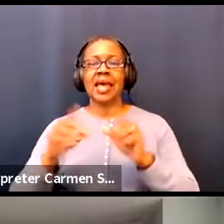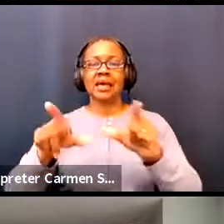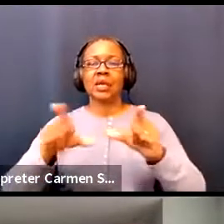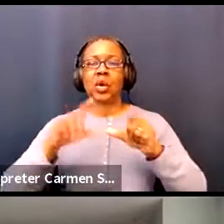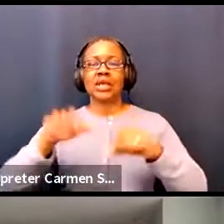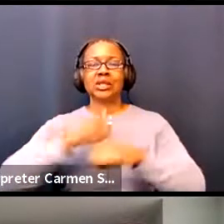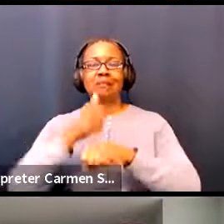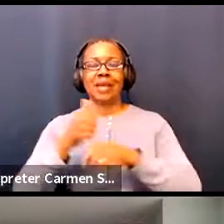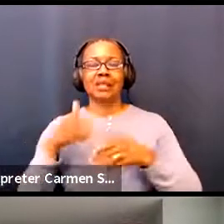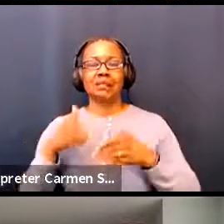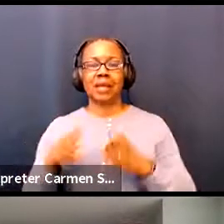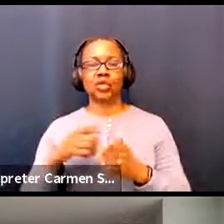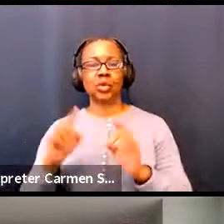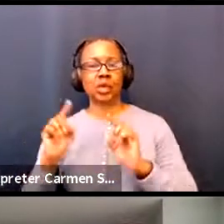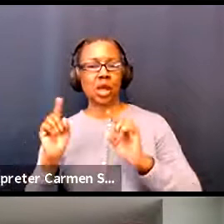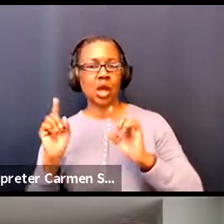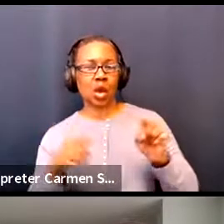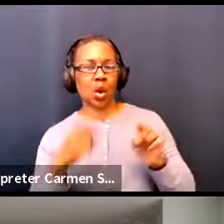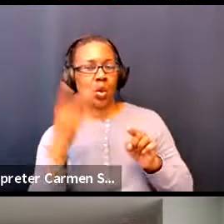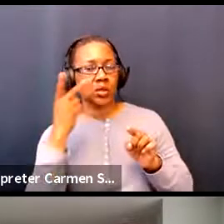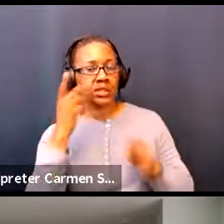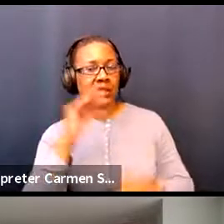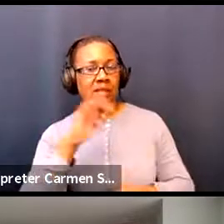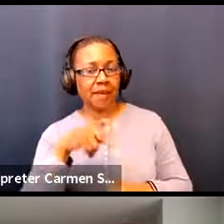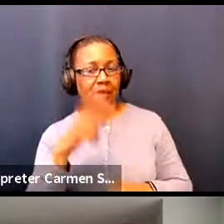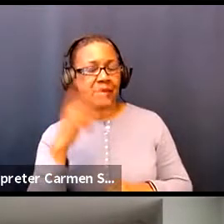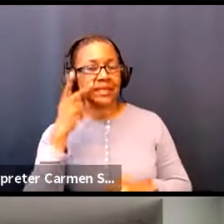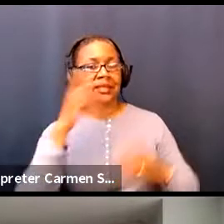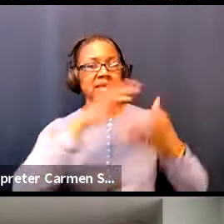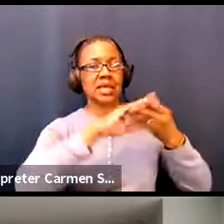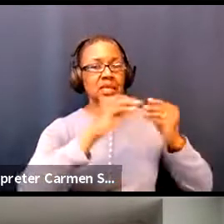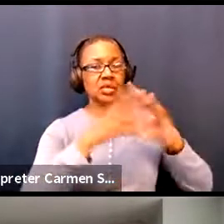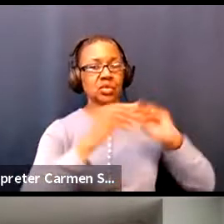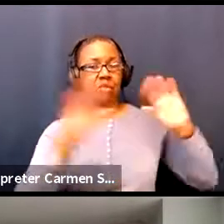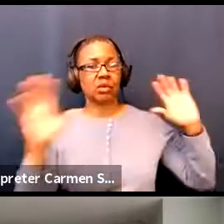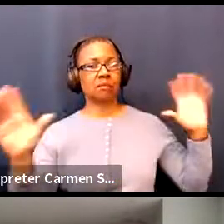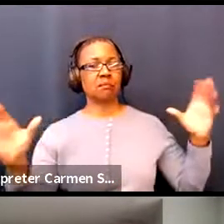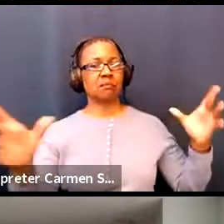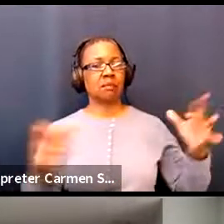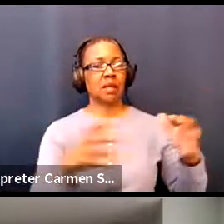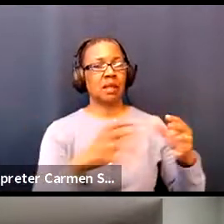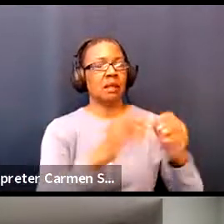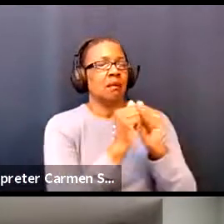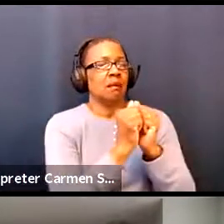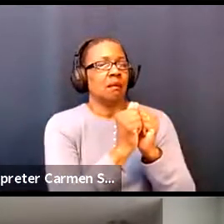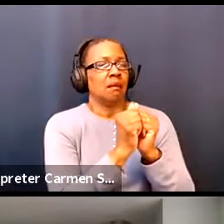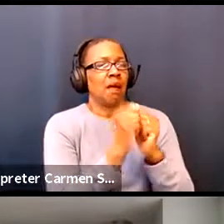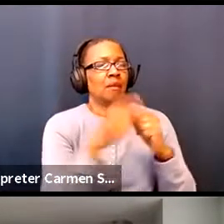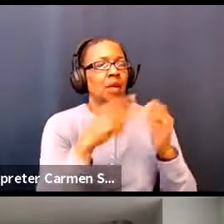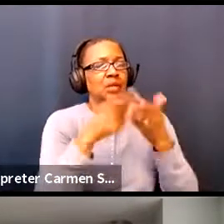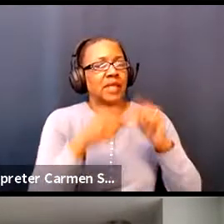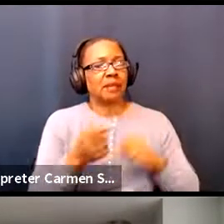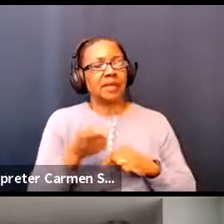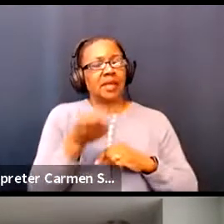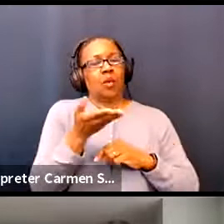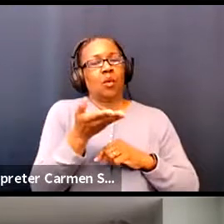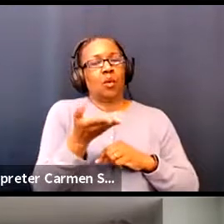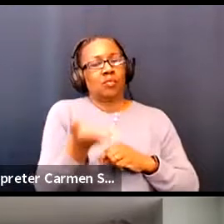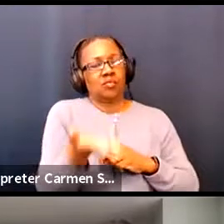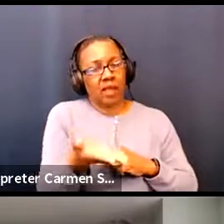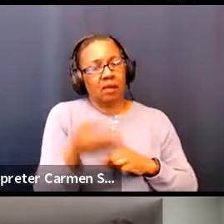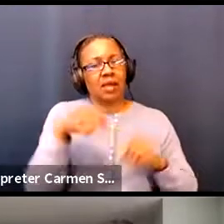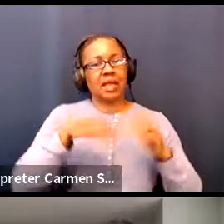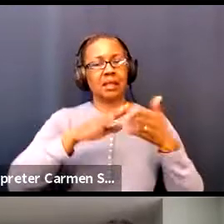you can actually go to a map and see this story sort of come together of what is happening on the ground. And so there will be